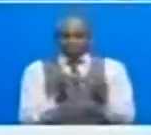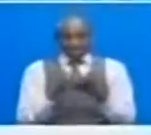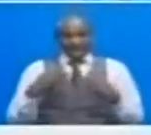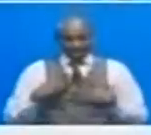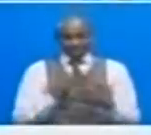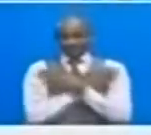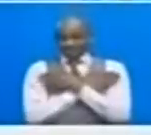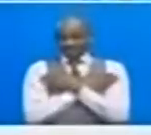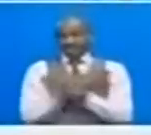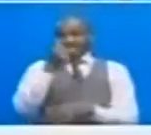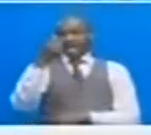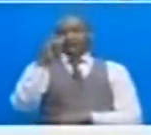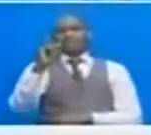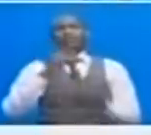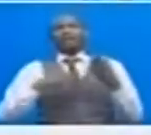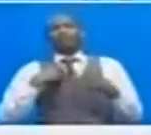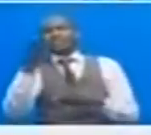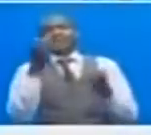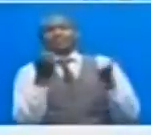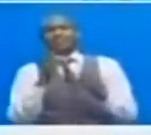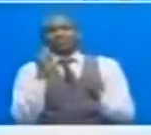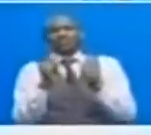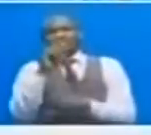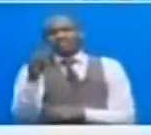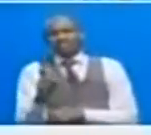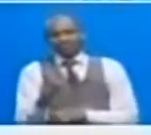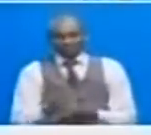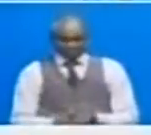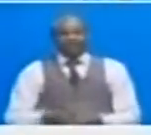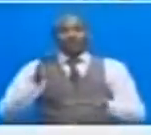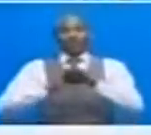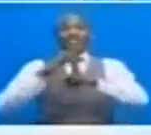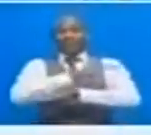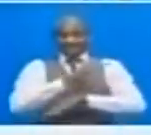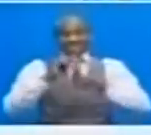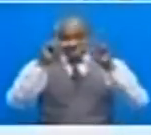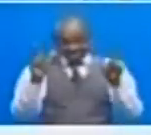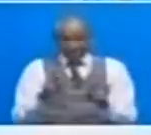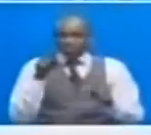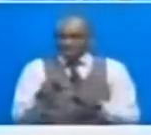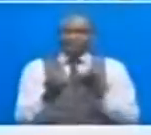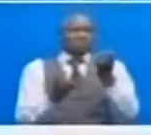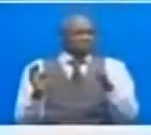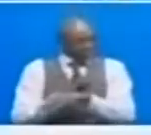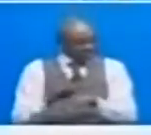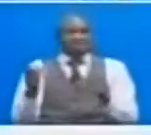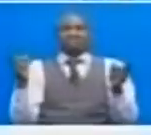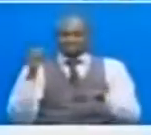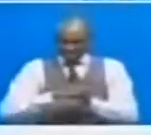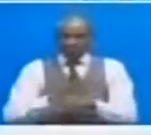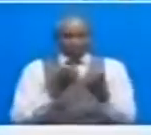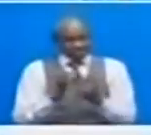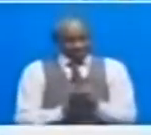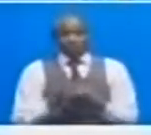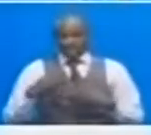in my colleague Abby Agina. Abby, what do we have in business tonight? Well, good evening, Linda. Today has been a busy day in the business world. The top